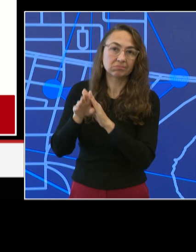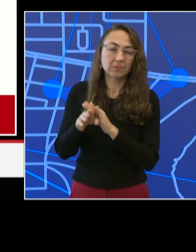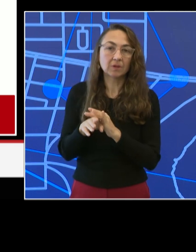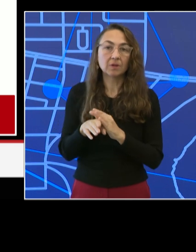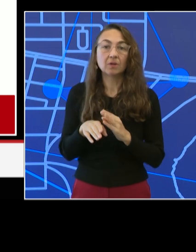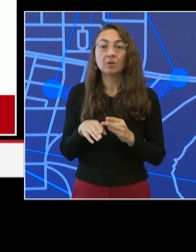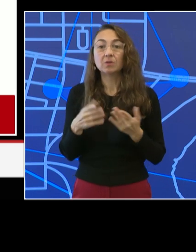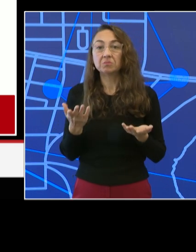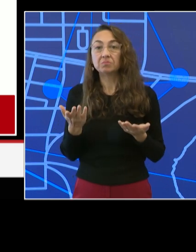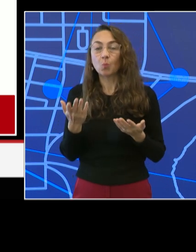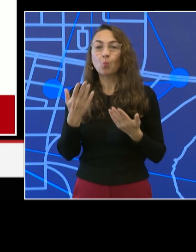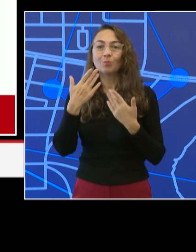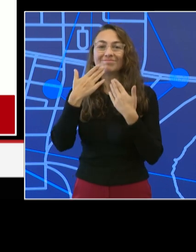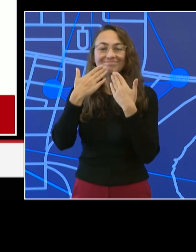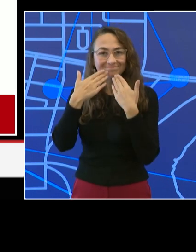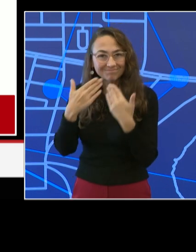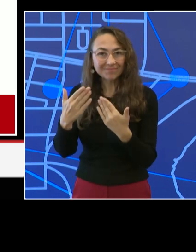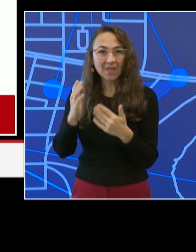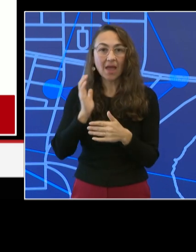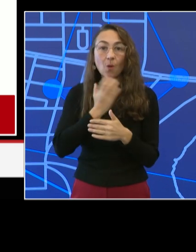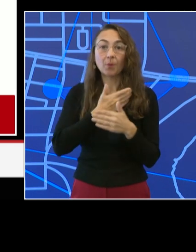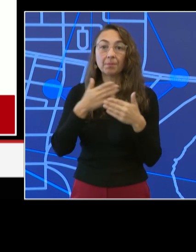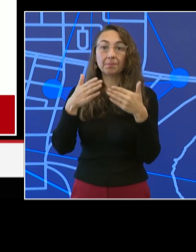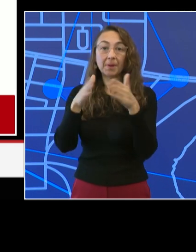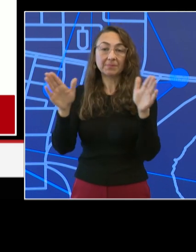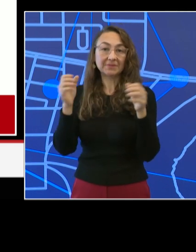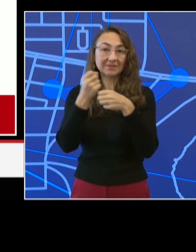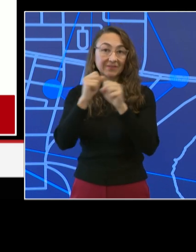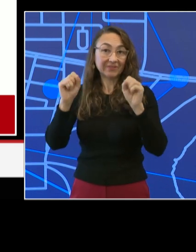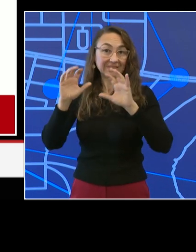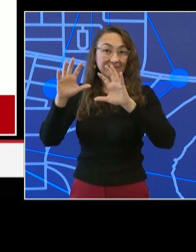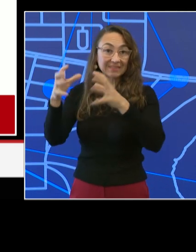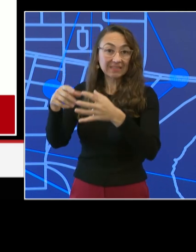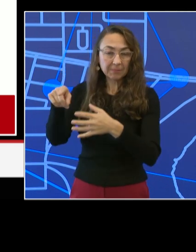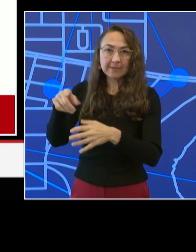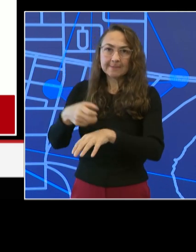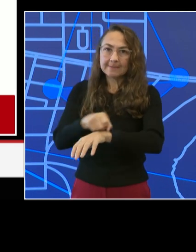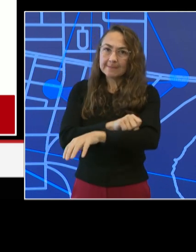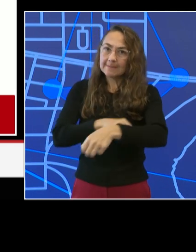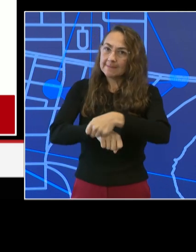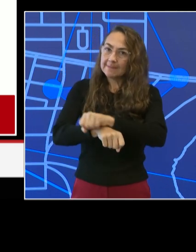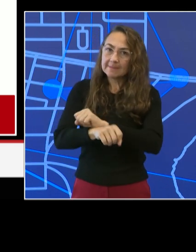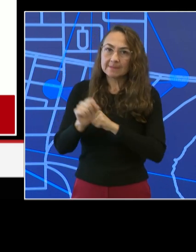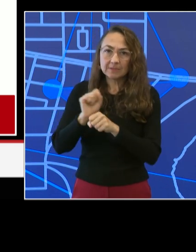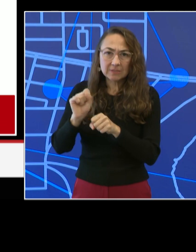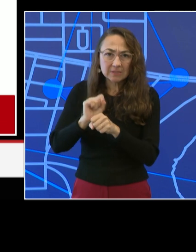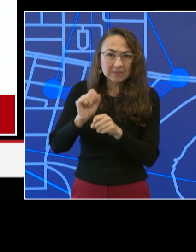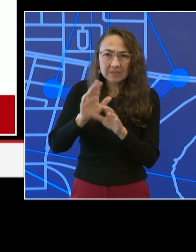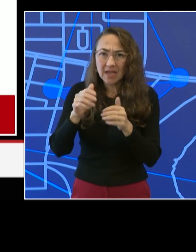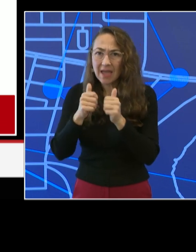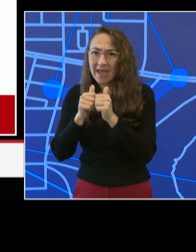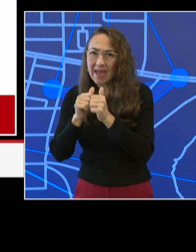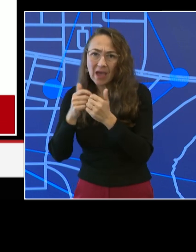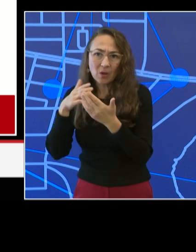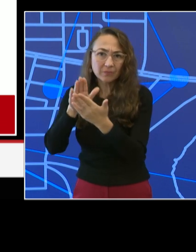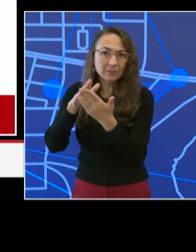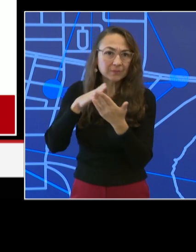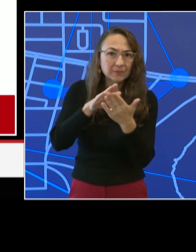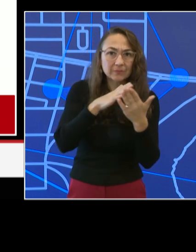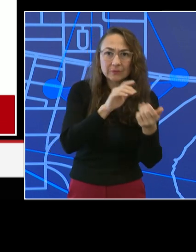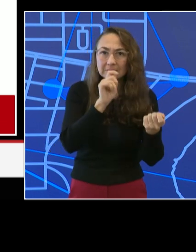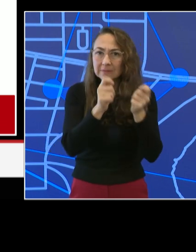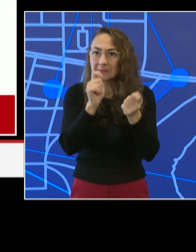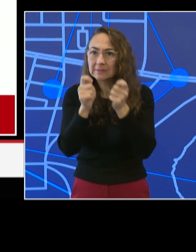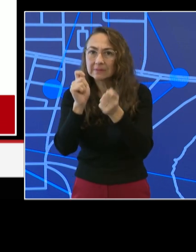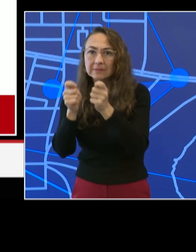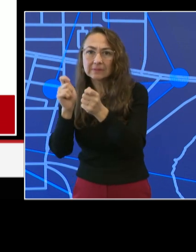safety team that put a lot of work into strategic fixes that were represented